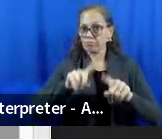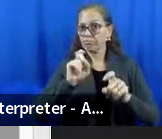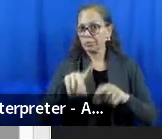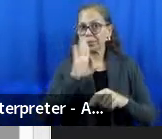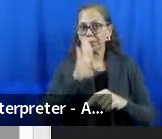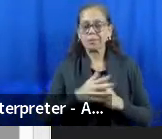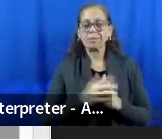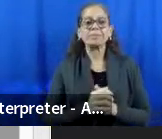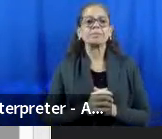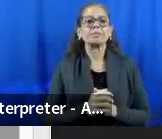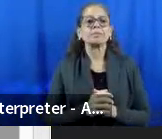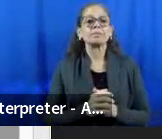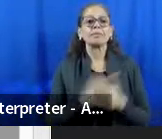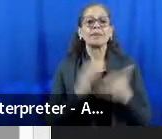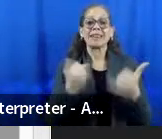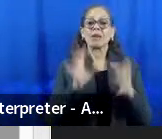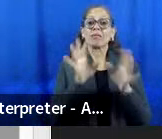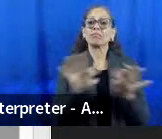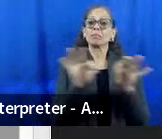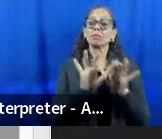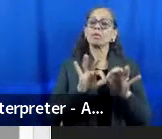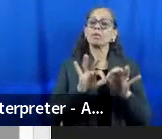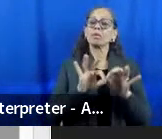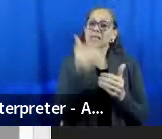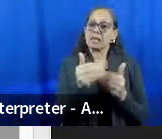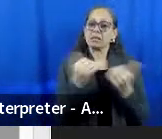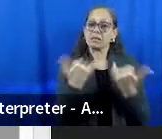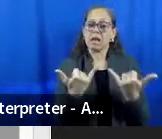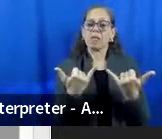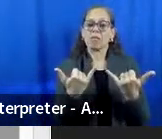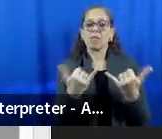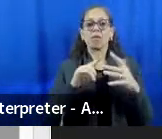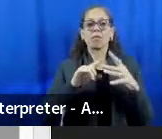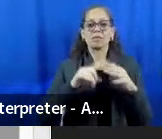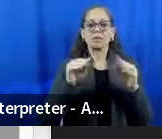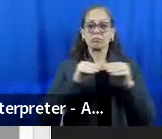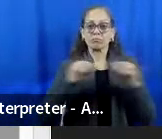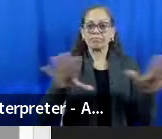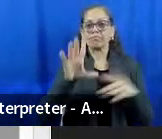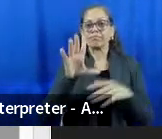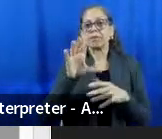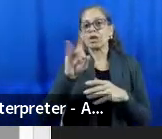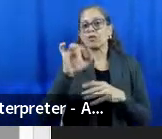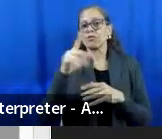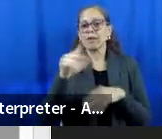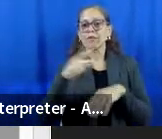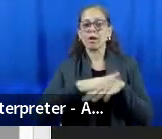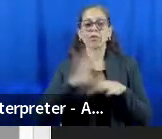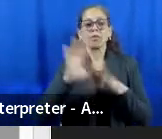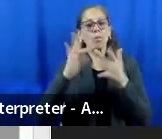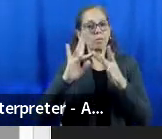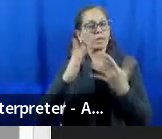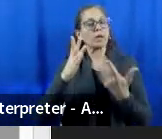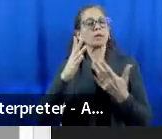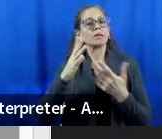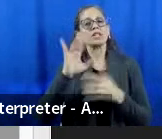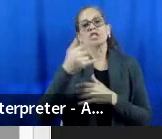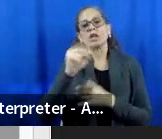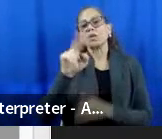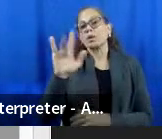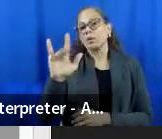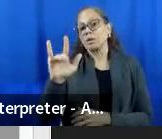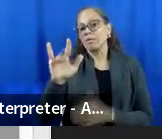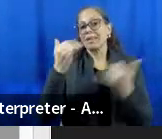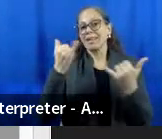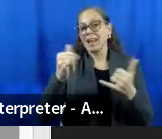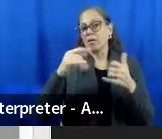So we are at a critical stage in the process right now, having released a draft version of the website on January 25th and moving towards